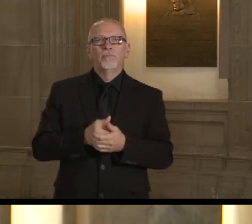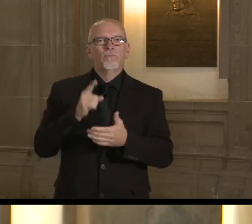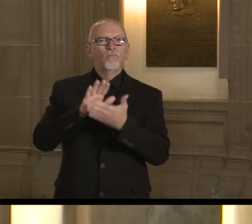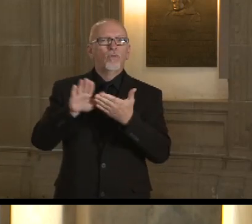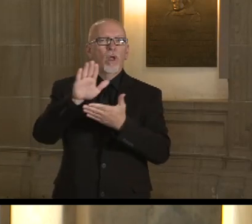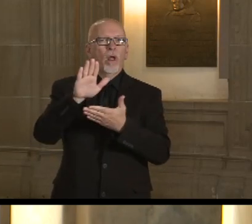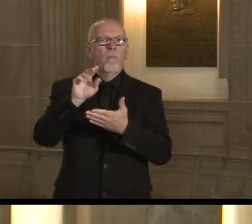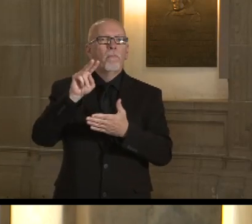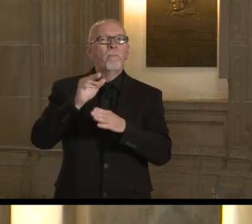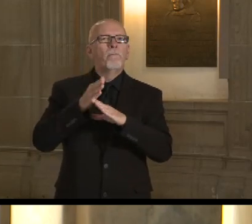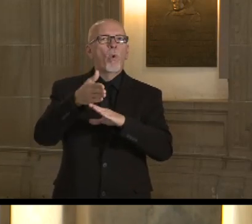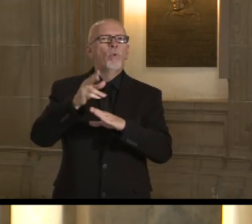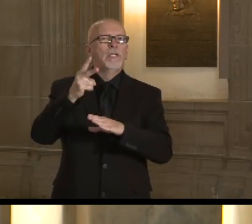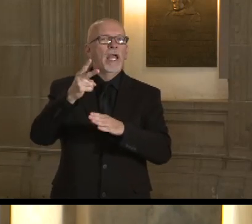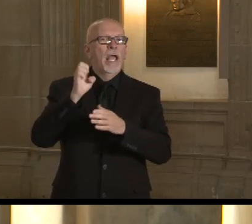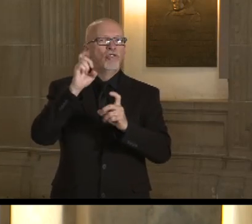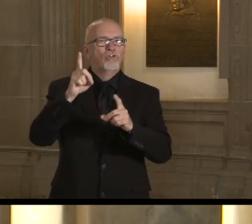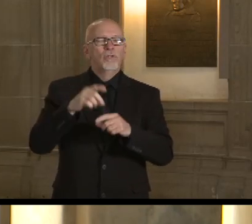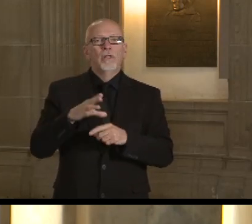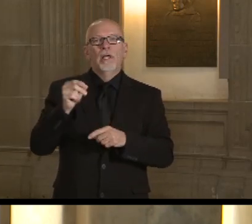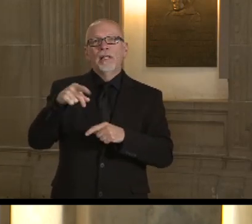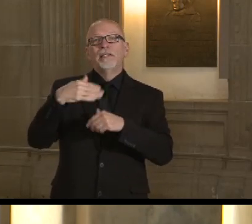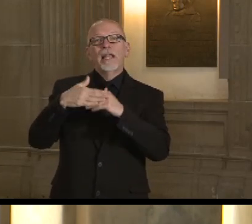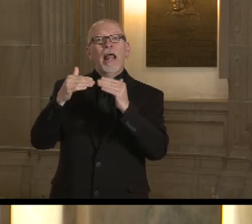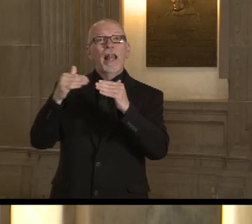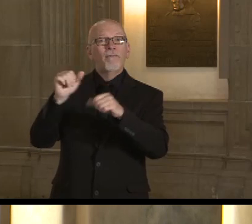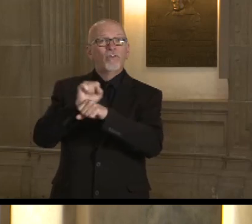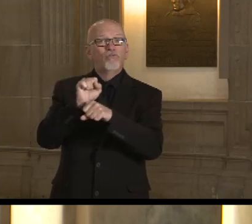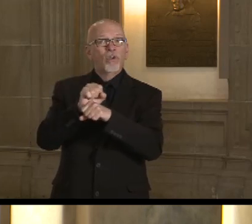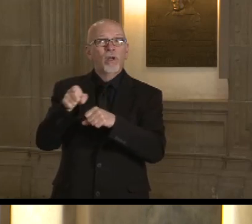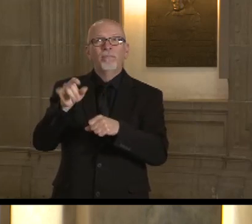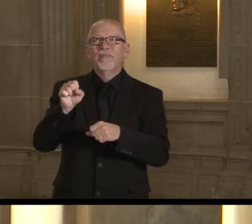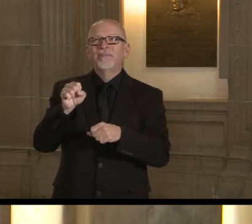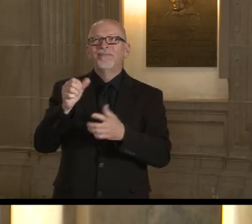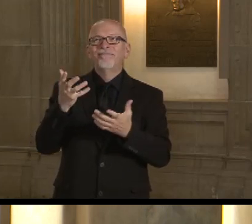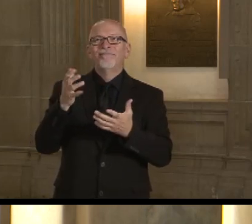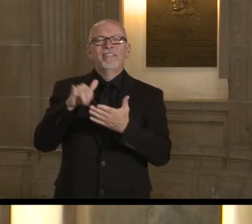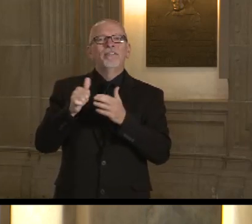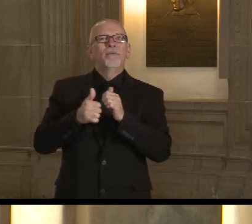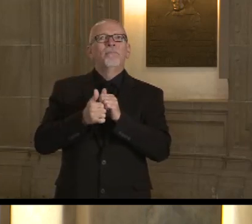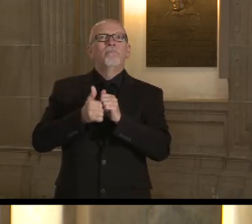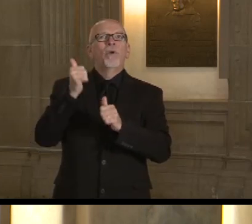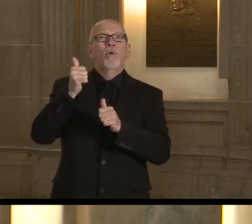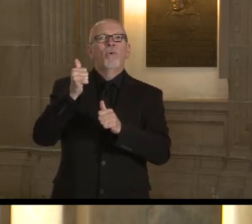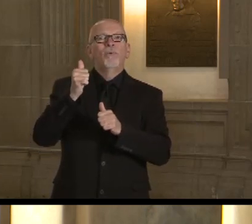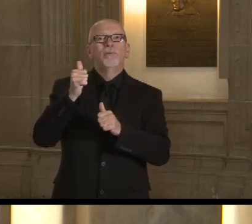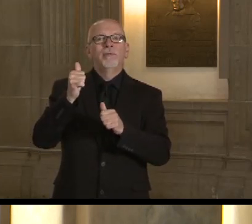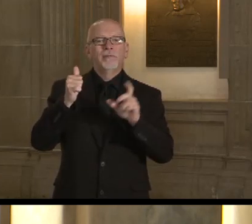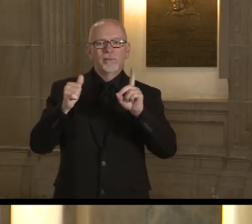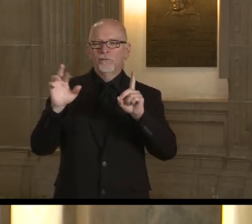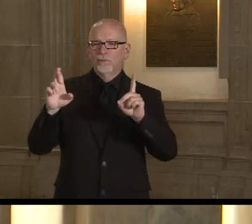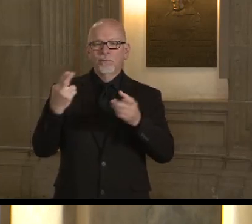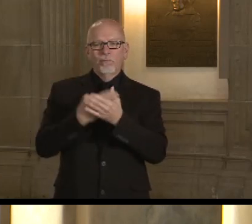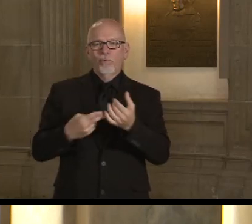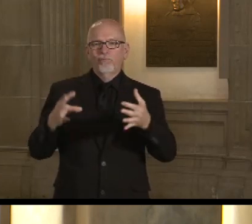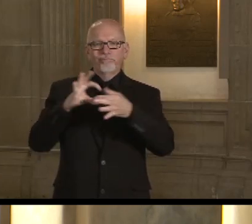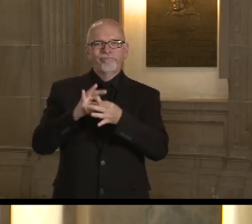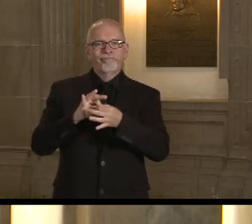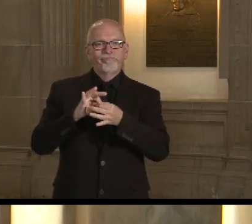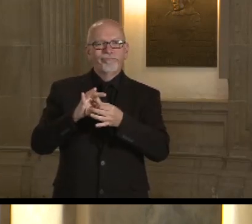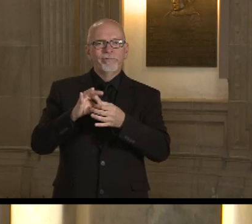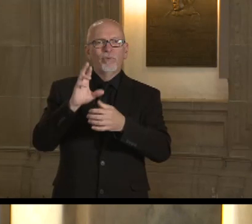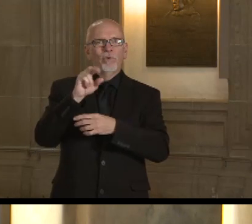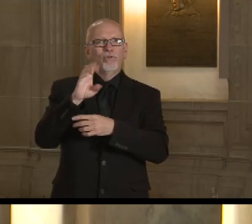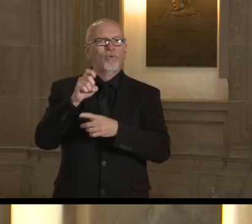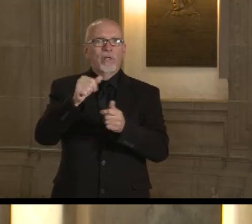post-secondary education. And the list just goes, next level jobs. This is the most bipartisan resource you